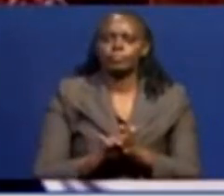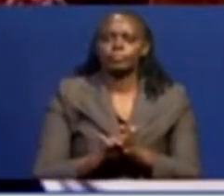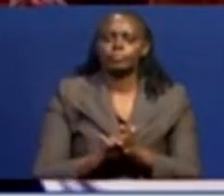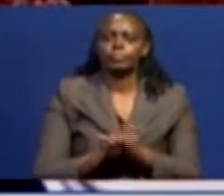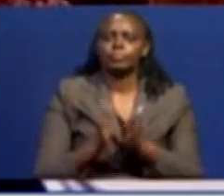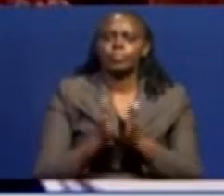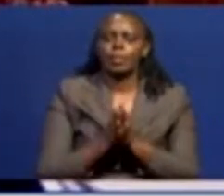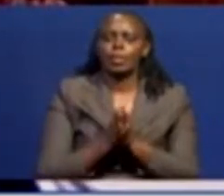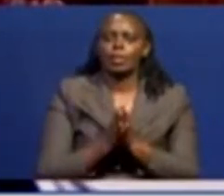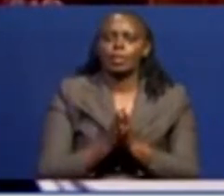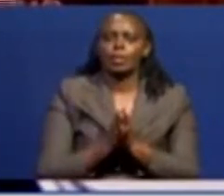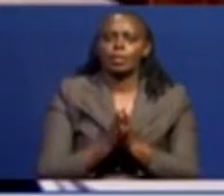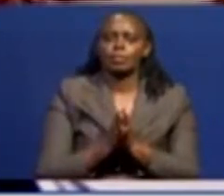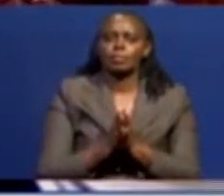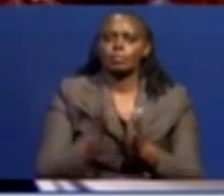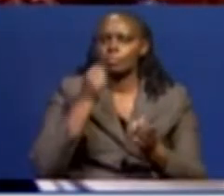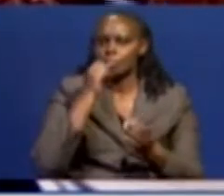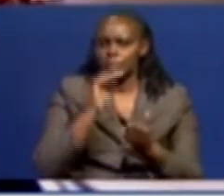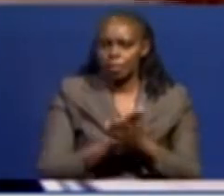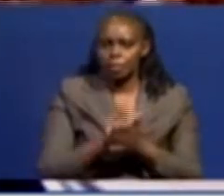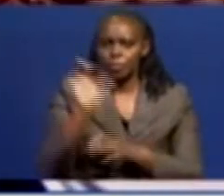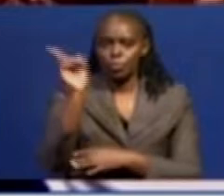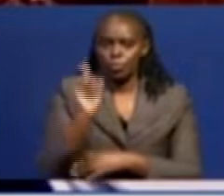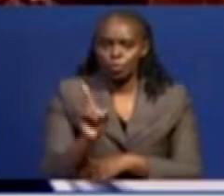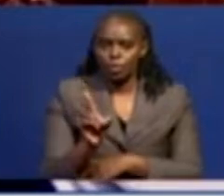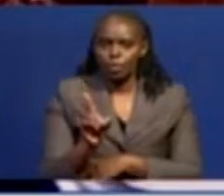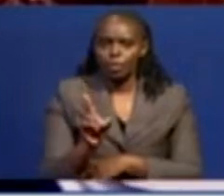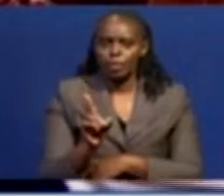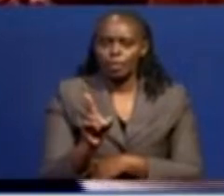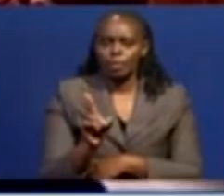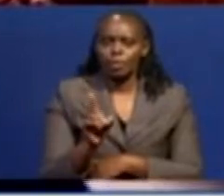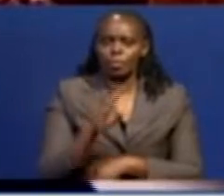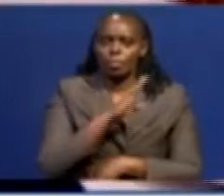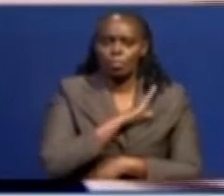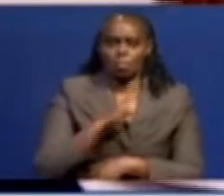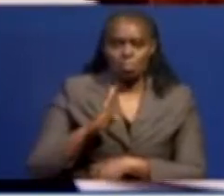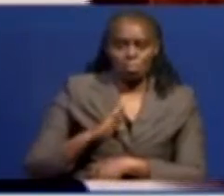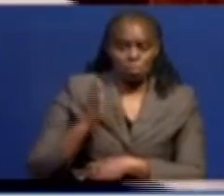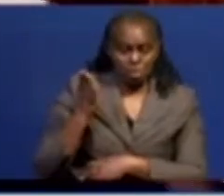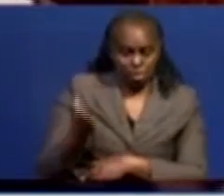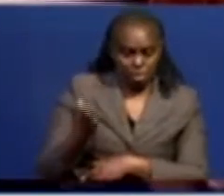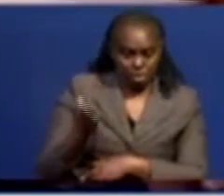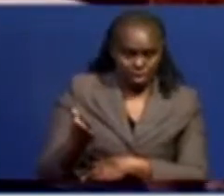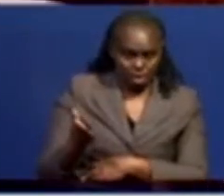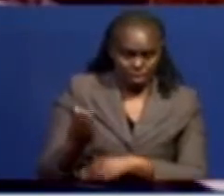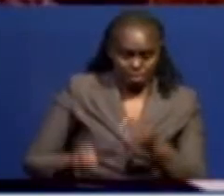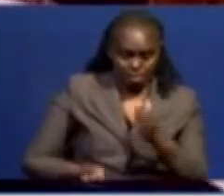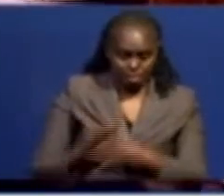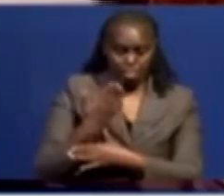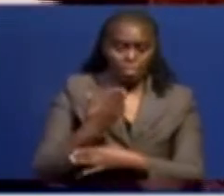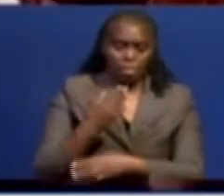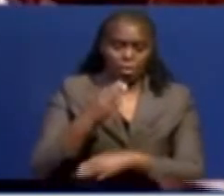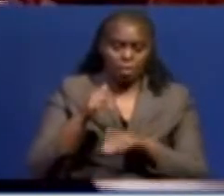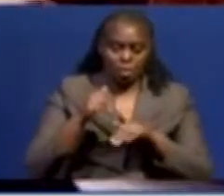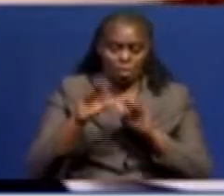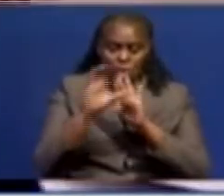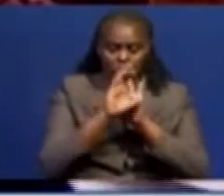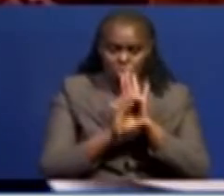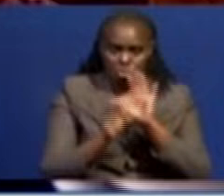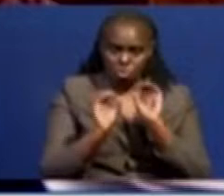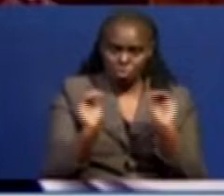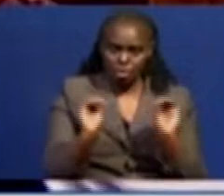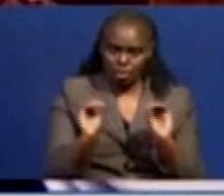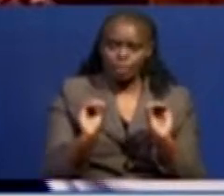Proceed. And I believe when there's a bond and it's not